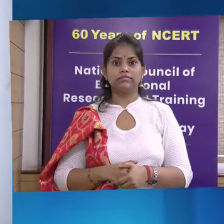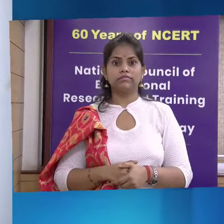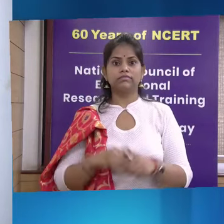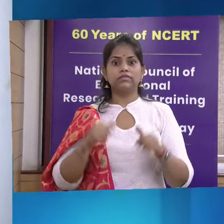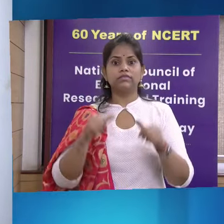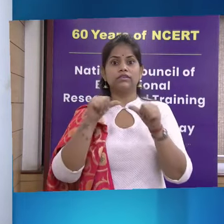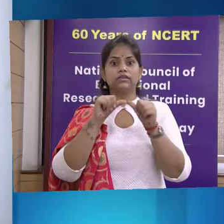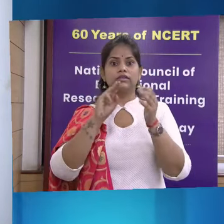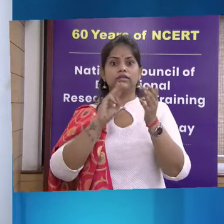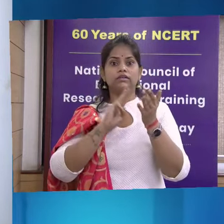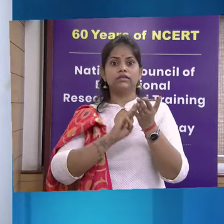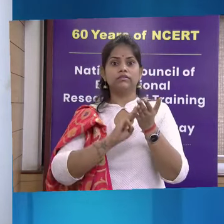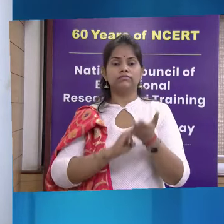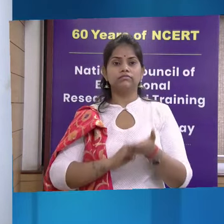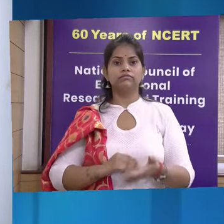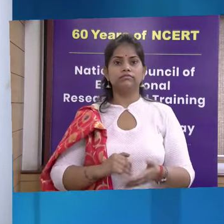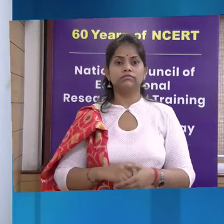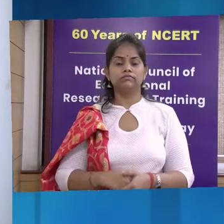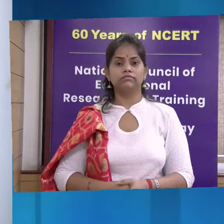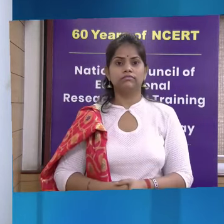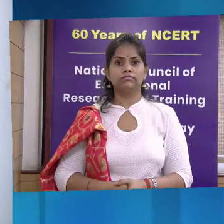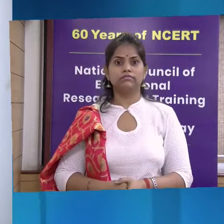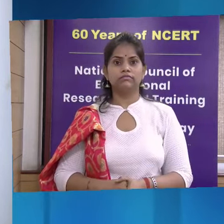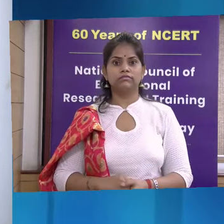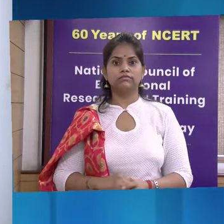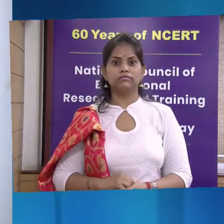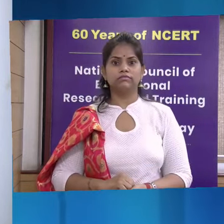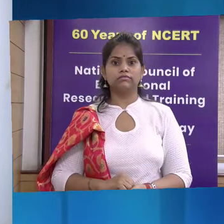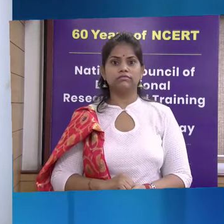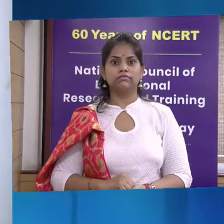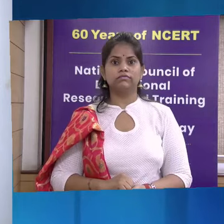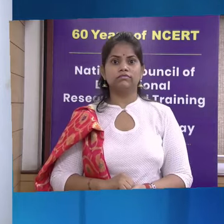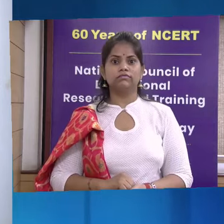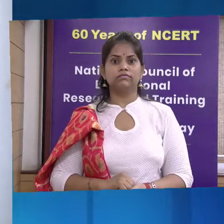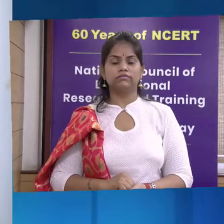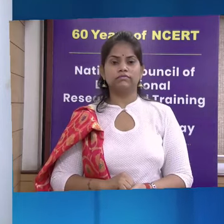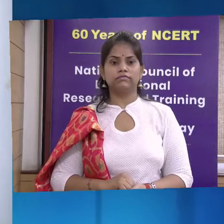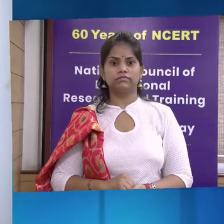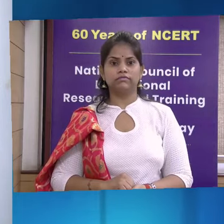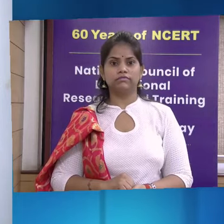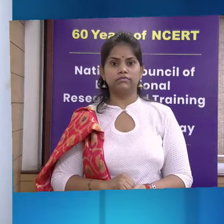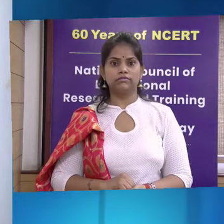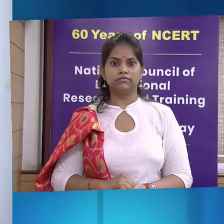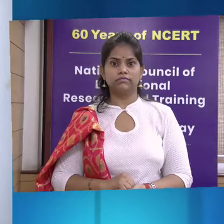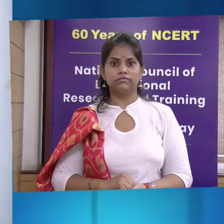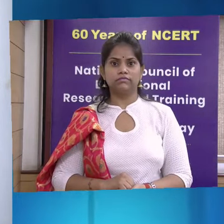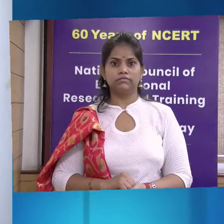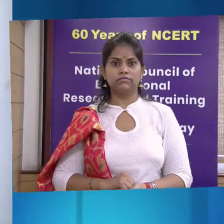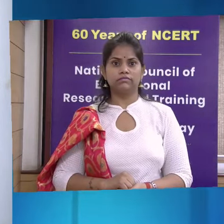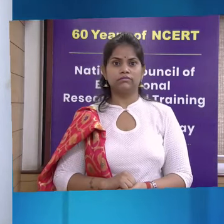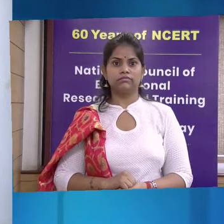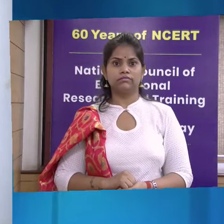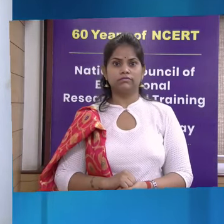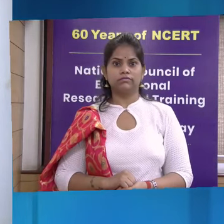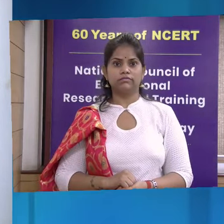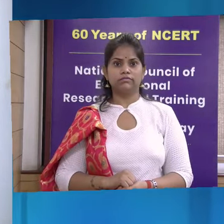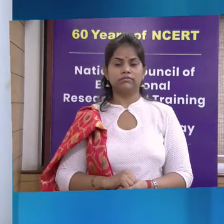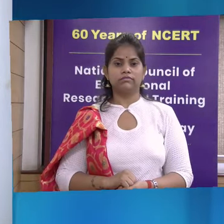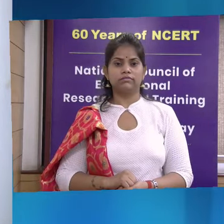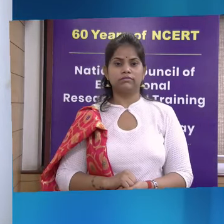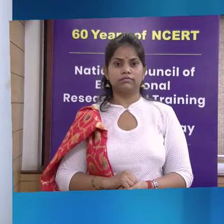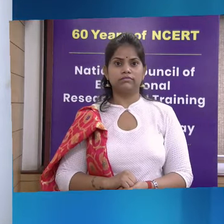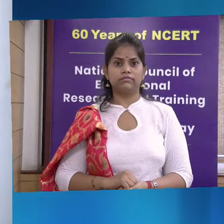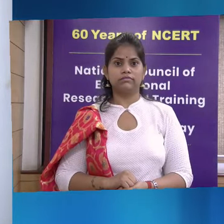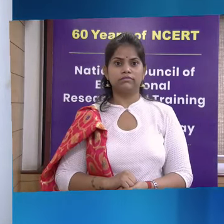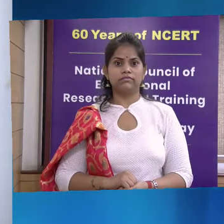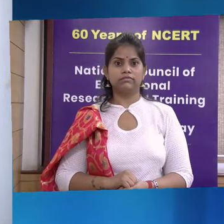Amritam Asnute Vidya Se Amrata Ka Ashwadan Karta Hai.